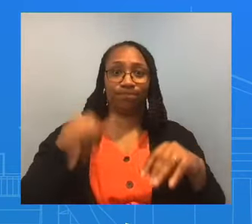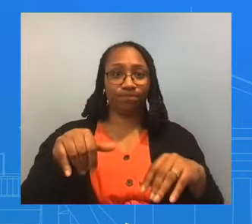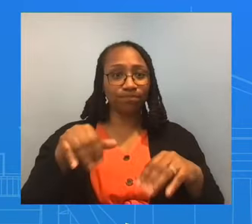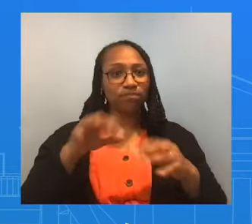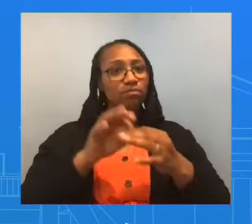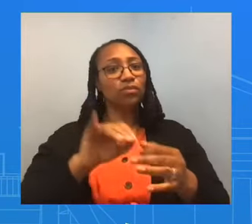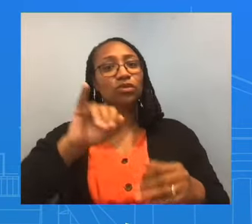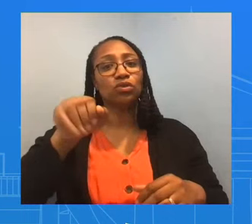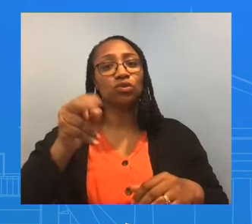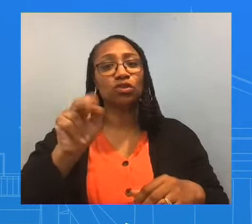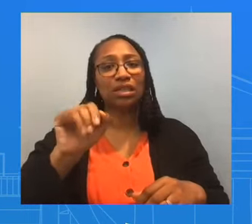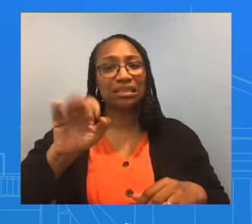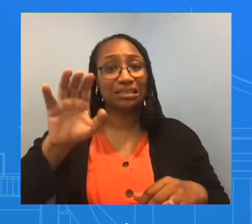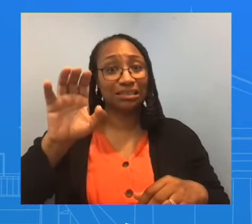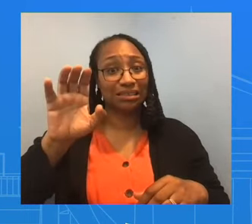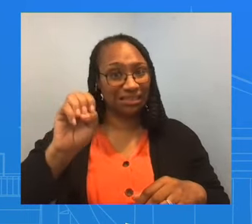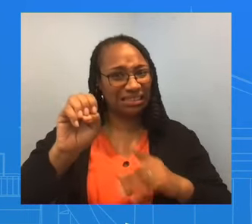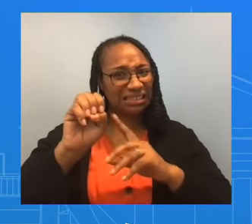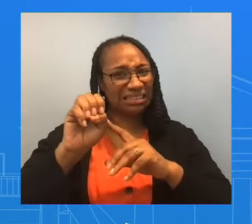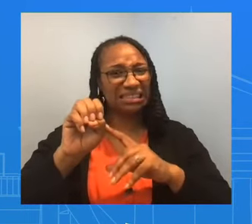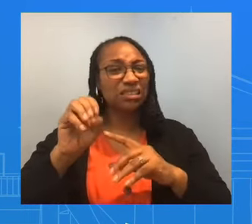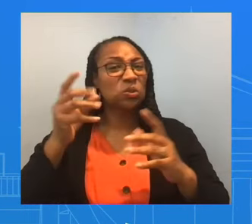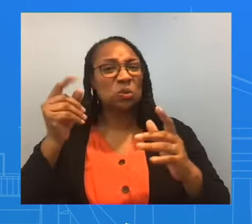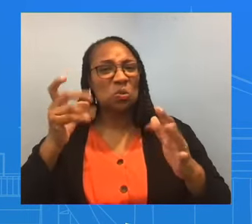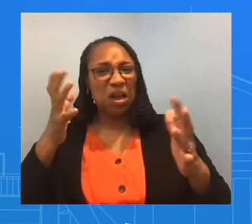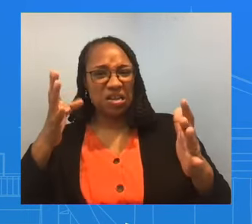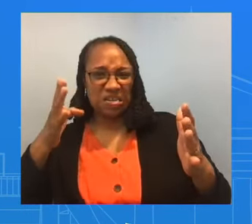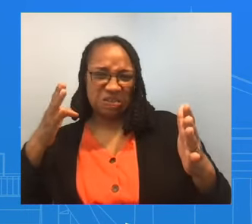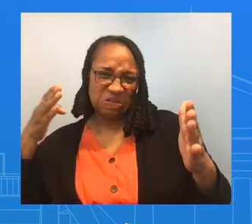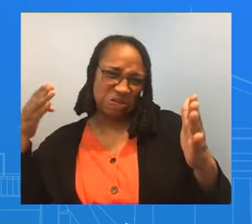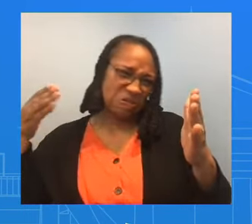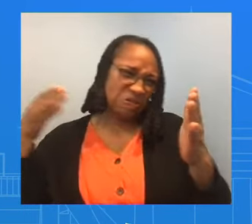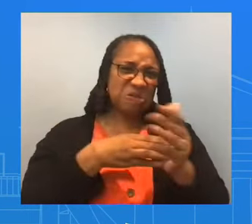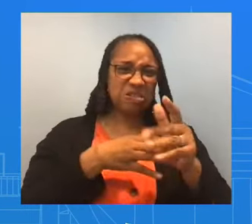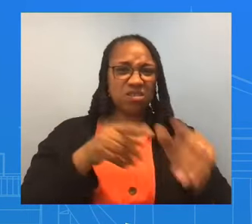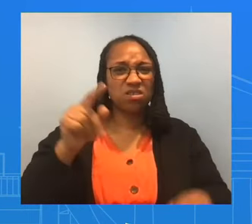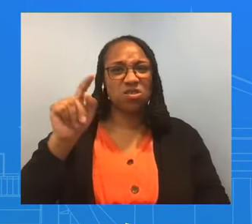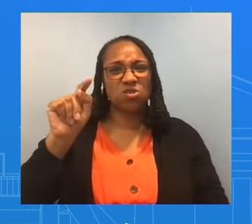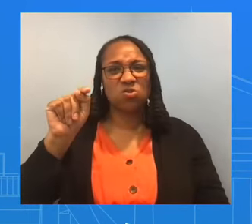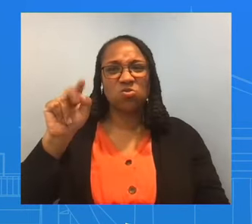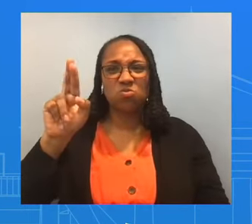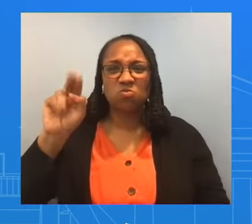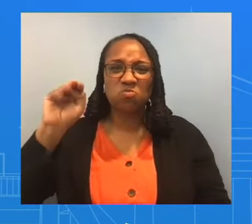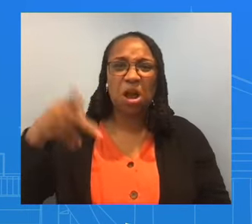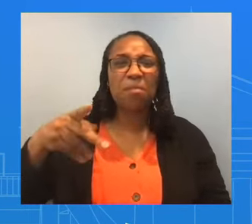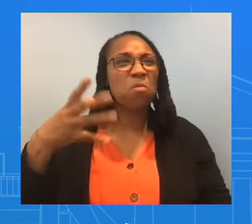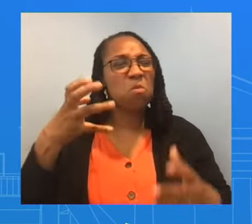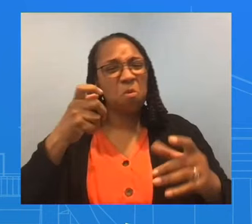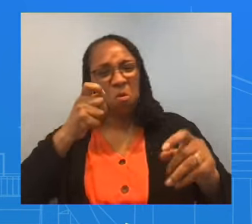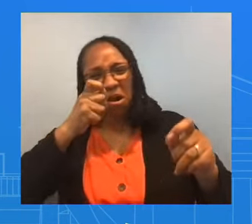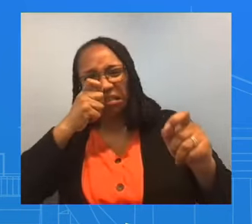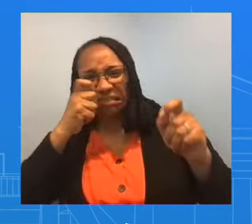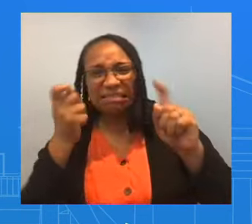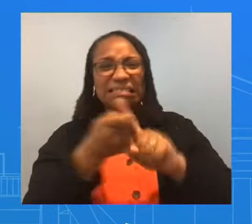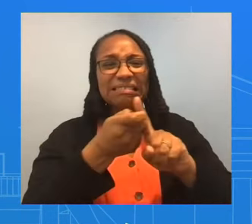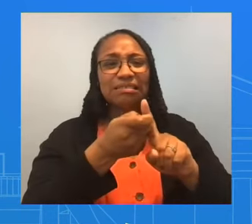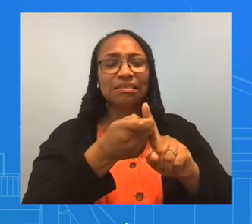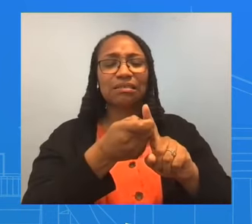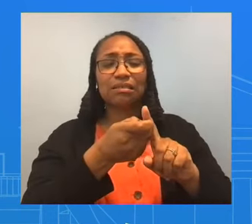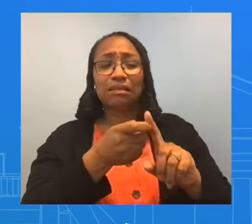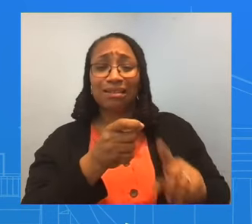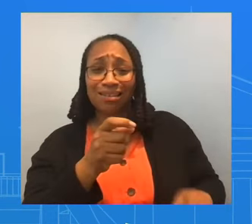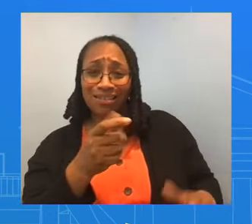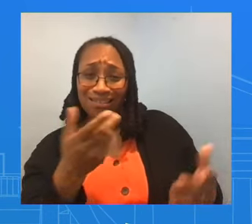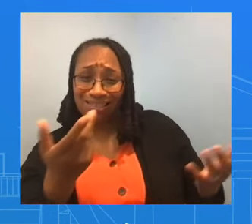And so I wonder what you can say to Americans whose faith in the Department of Justice, in its independence, in